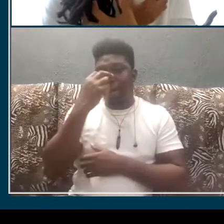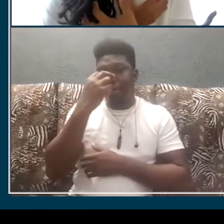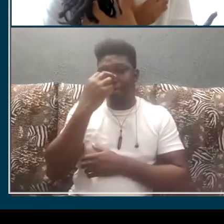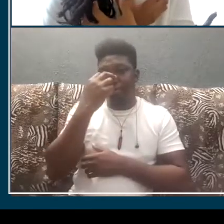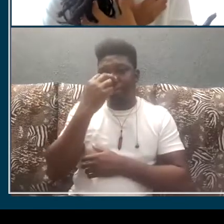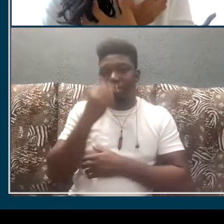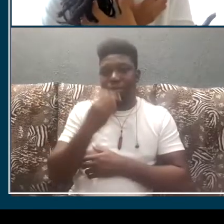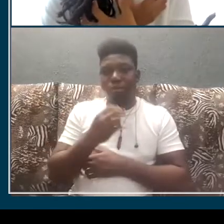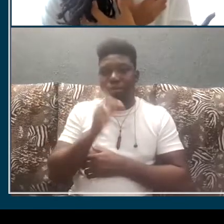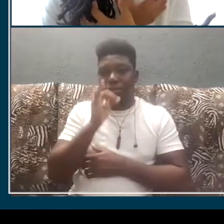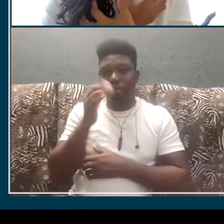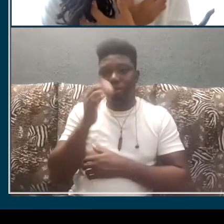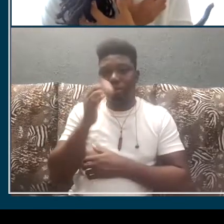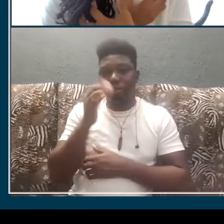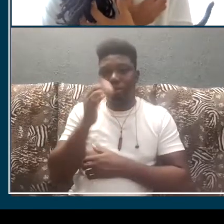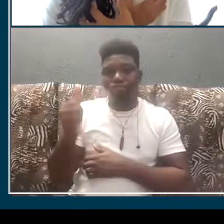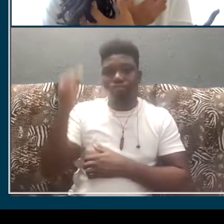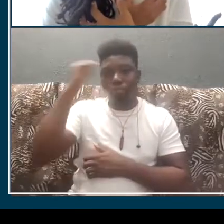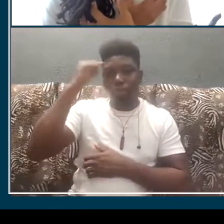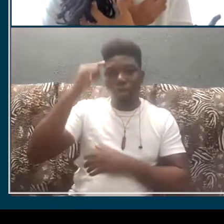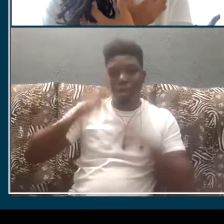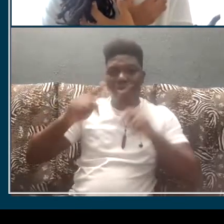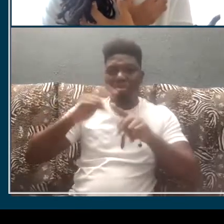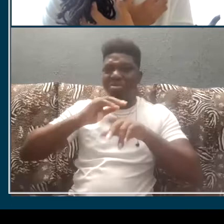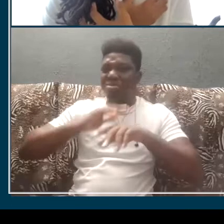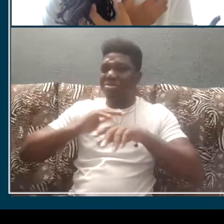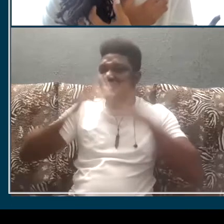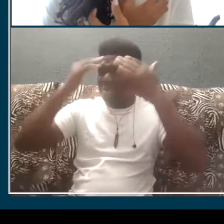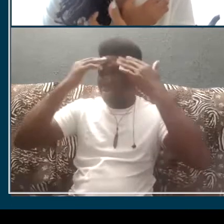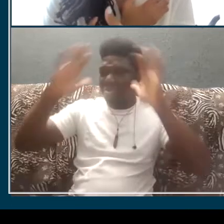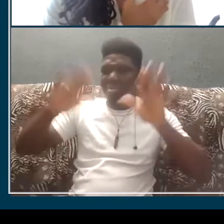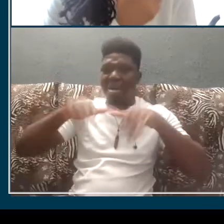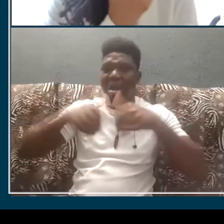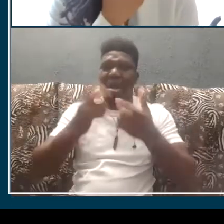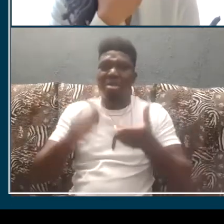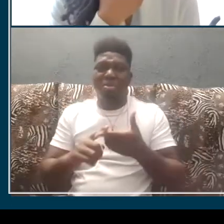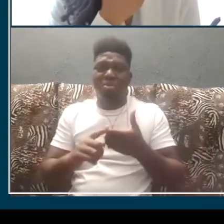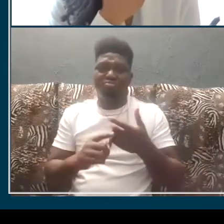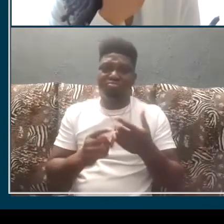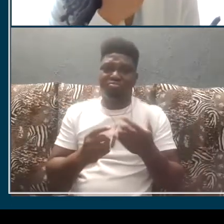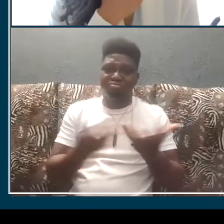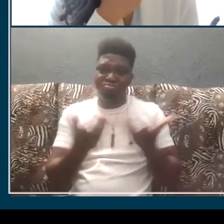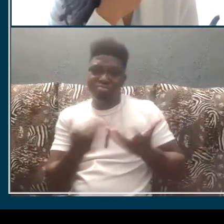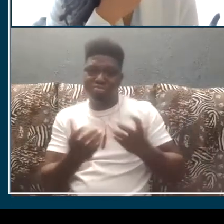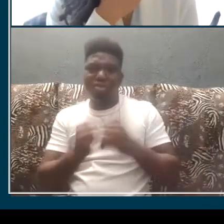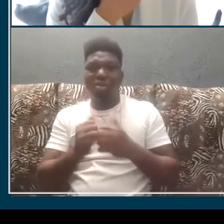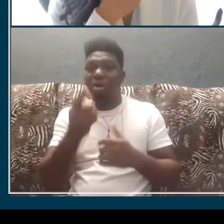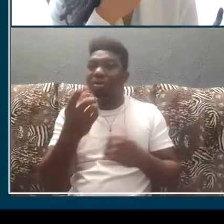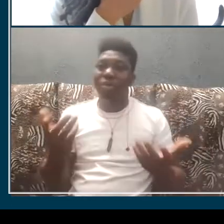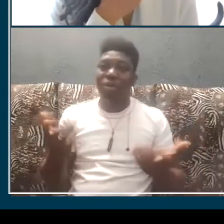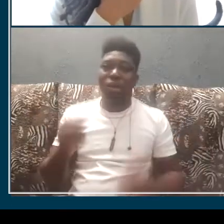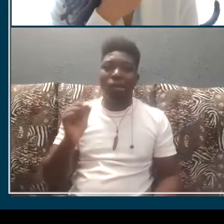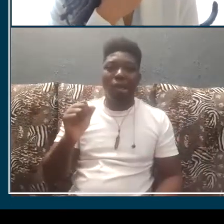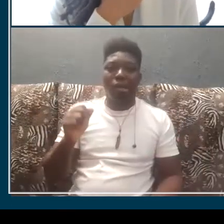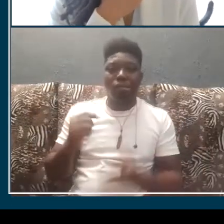really don't know how to treat you or to engage with you? Oh yeah. Sometimes